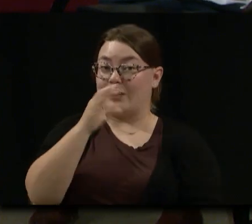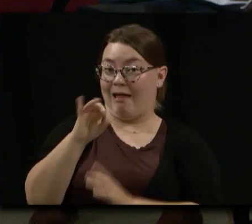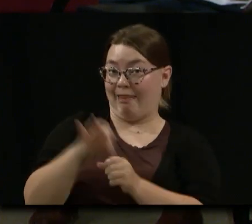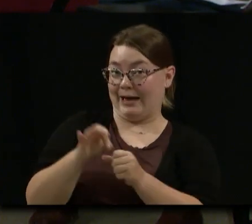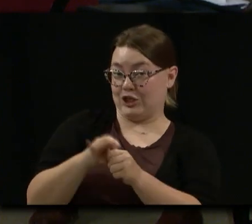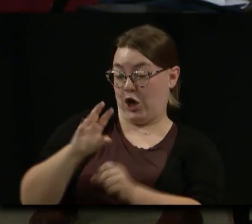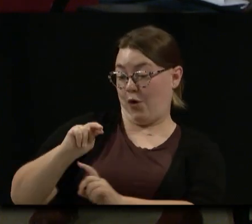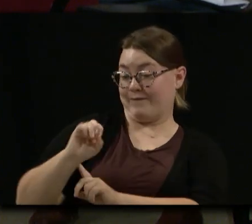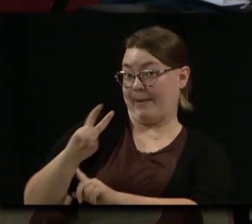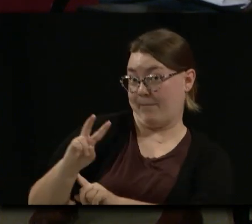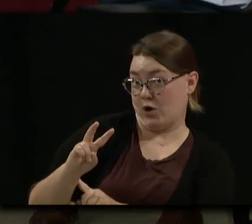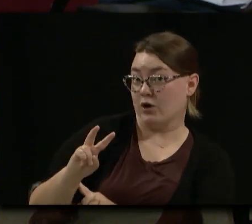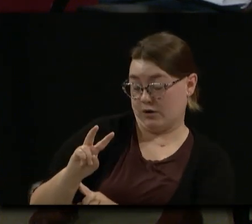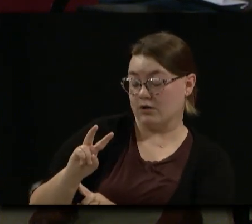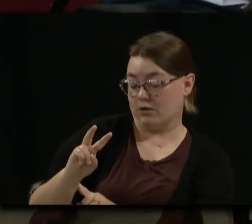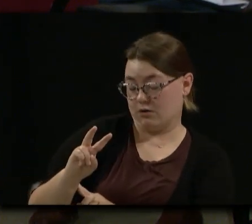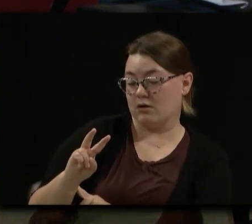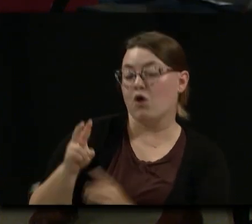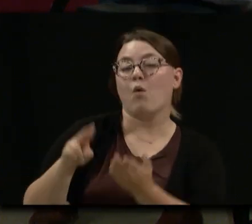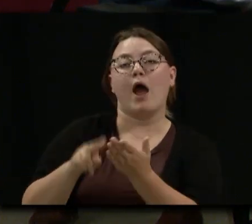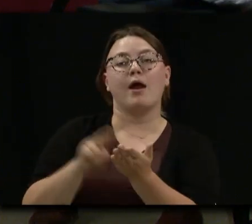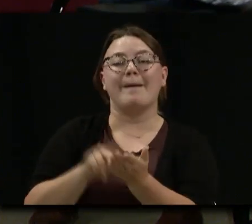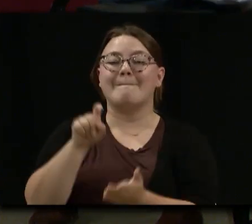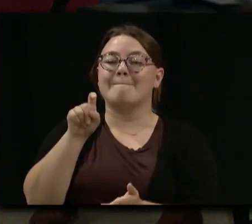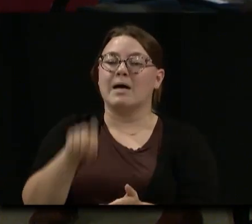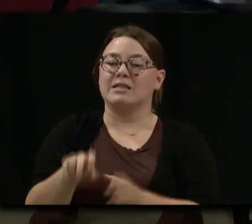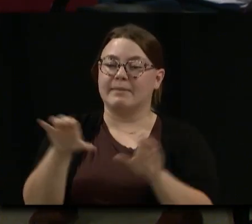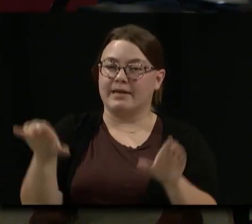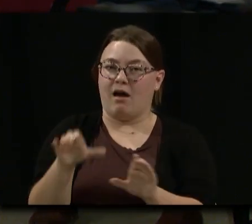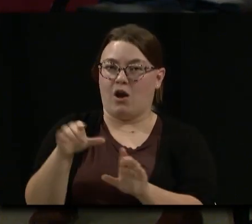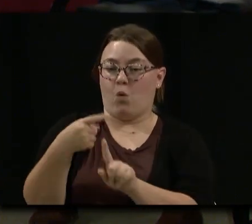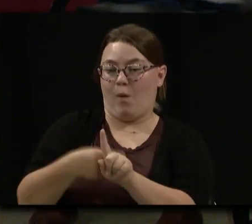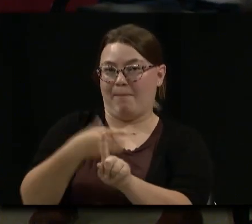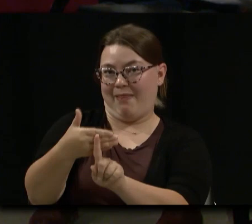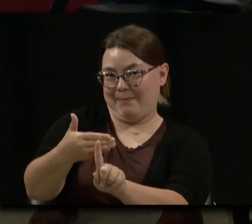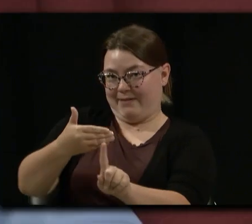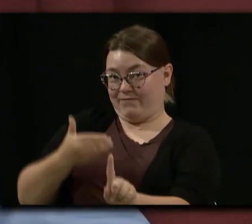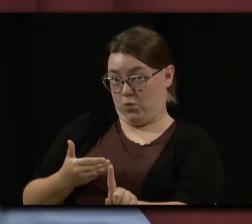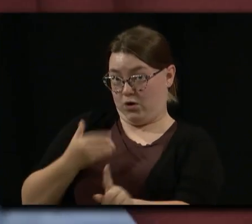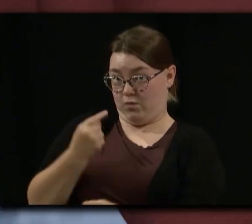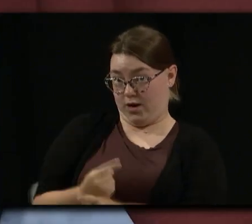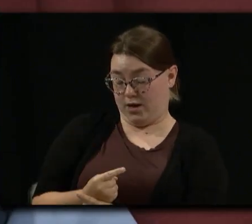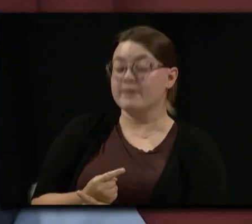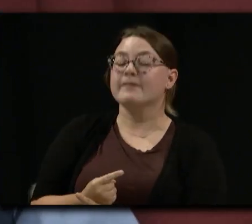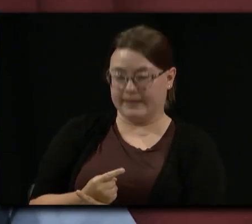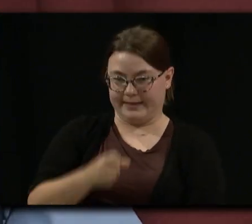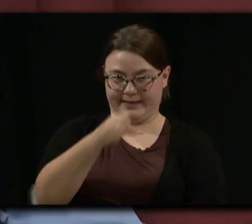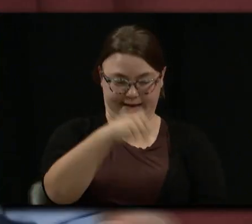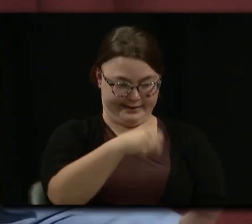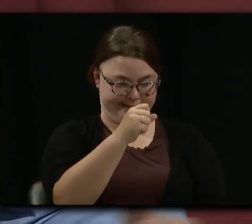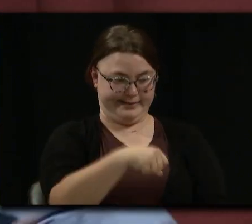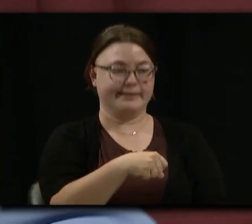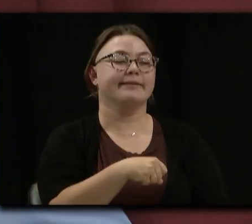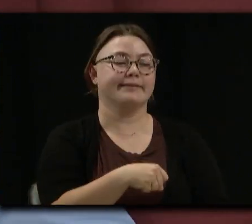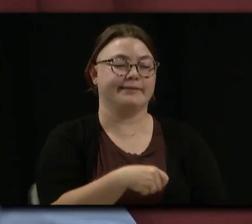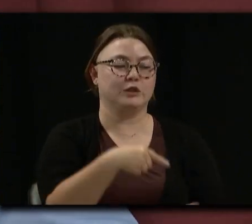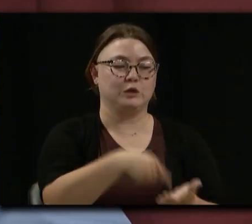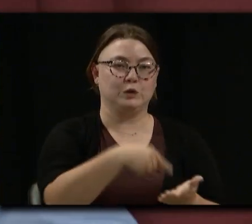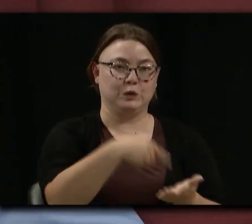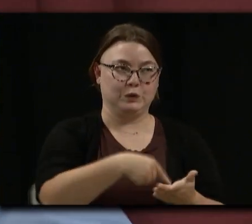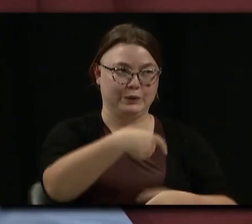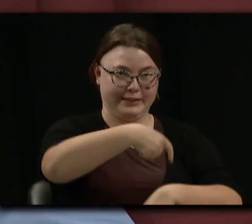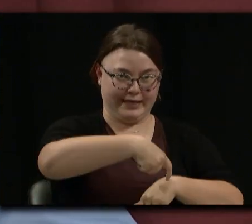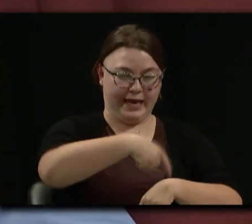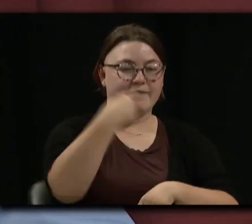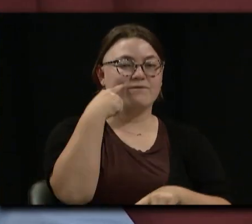I presume that registration must be completed a month prior to that? Yes, our deadline to register for the November